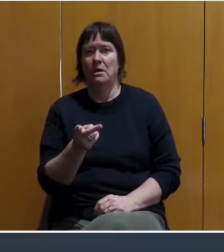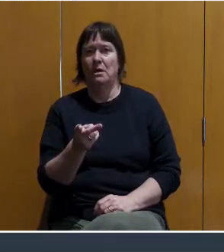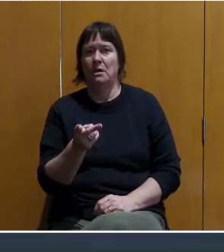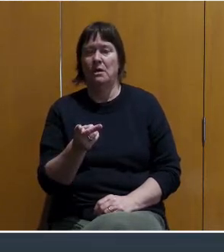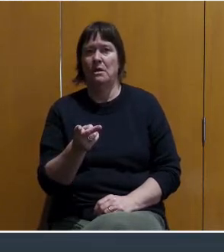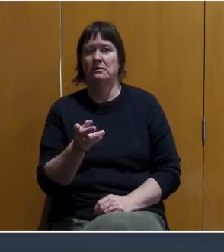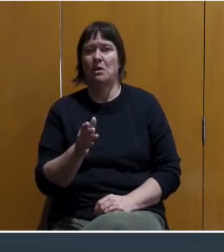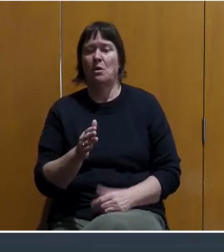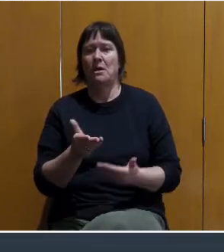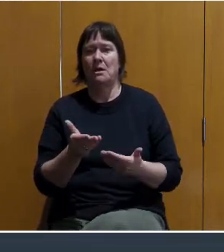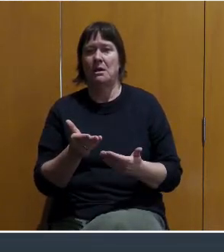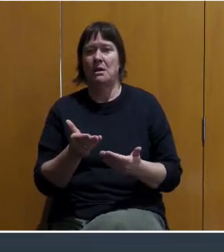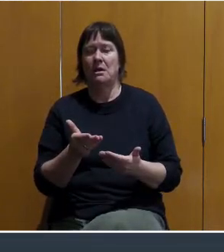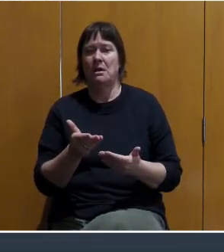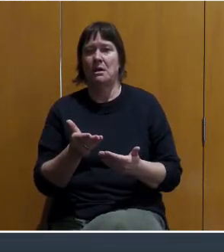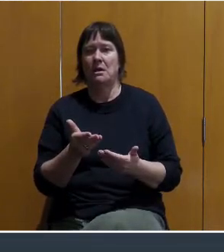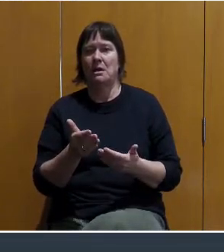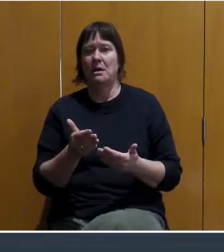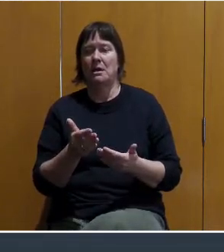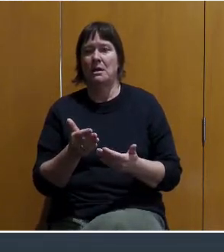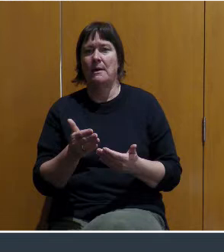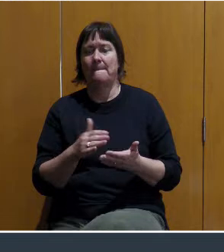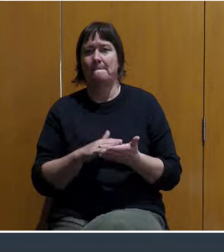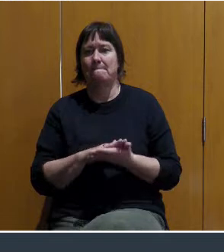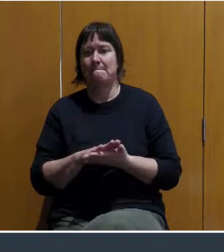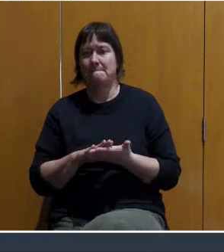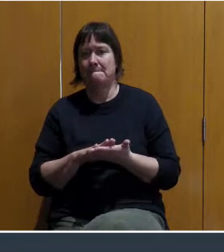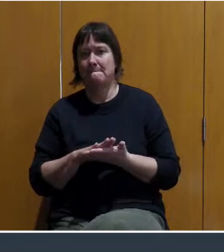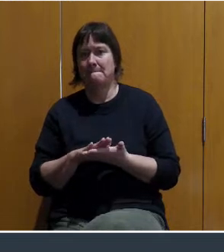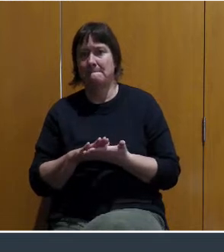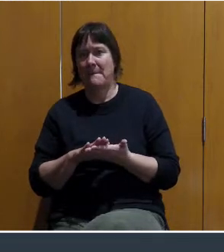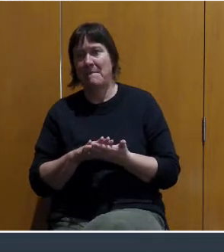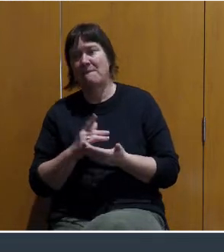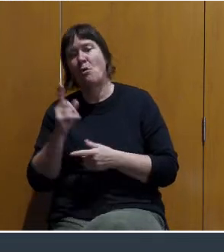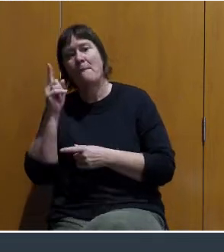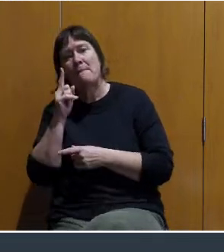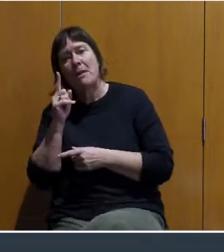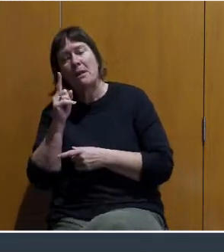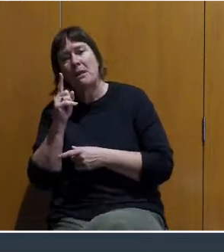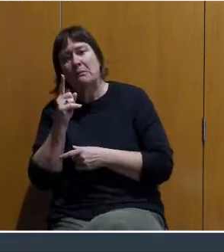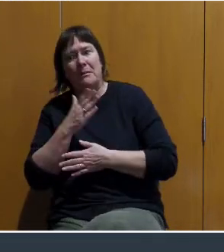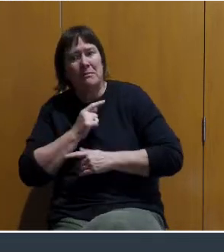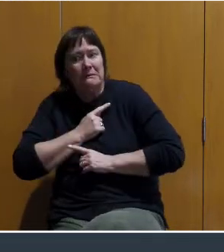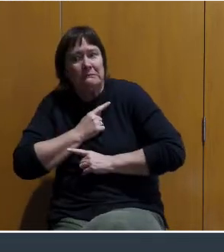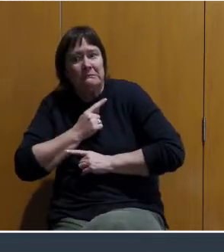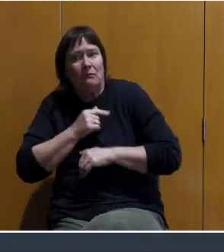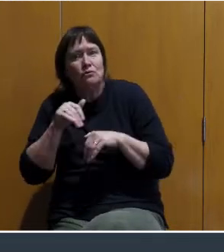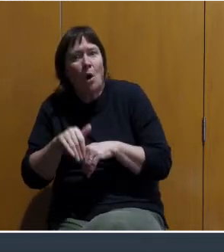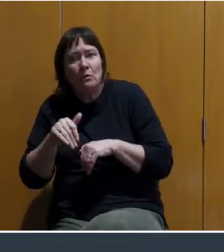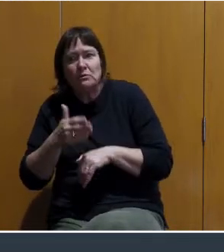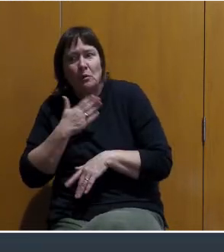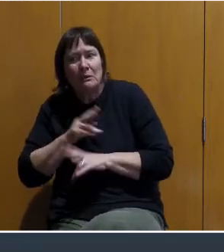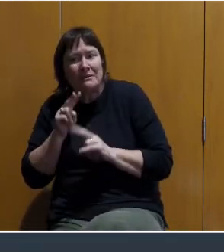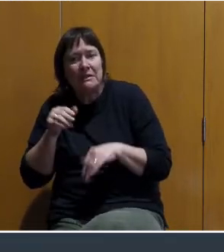for people without that, maybe frightened of dogs and one Yeah. for dogs.